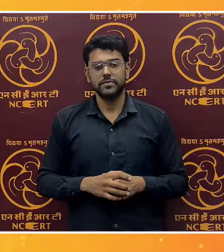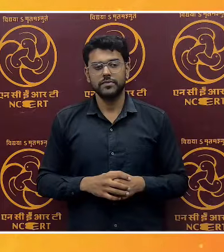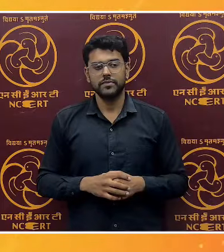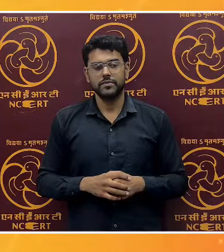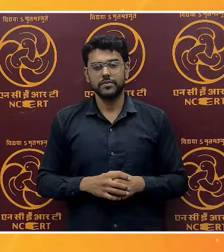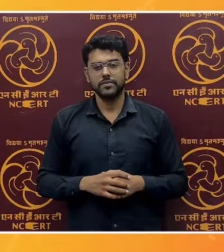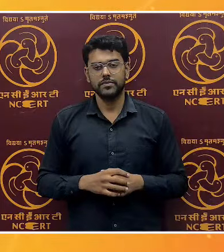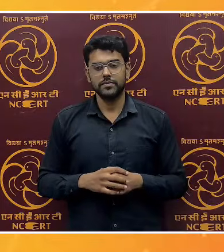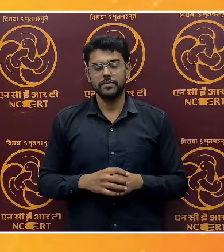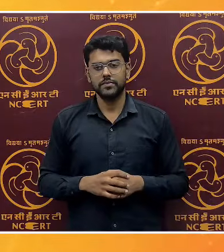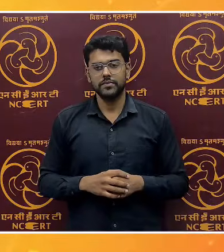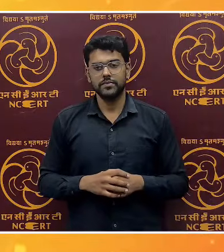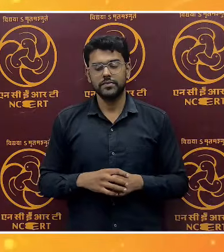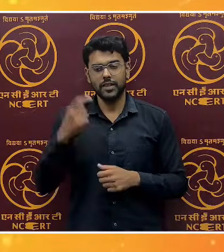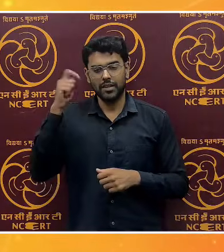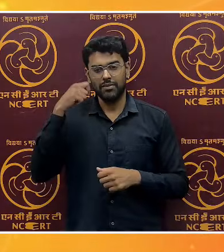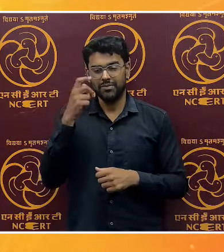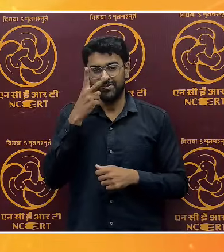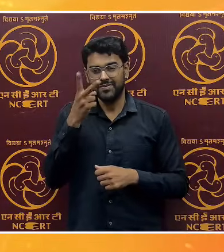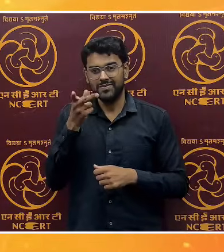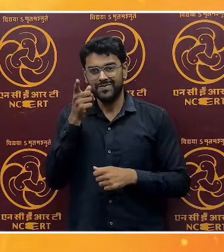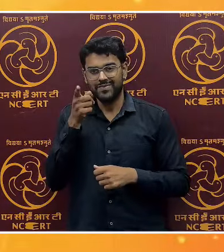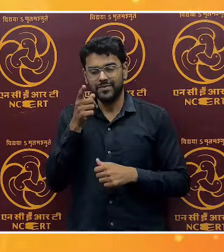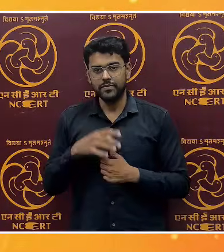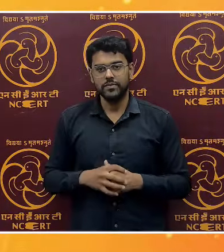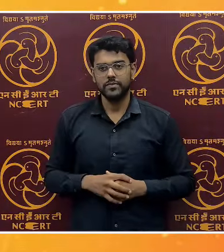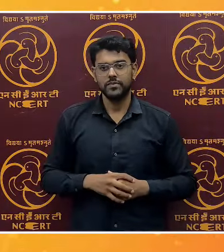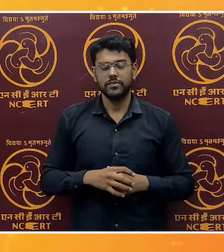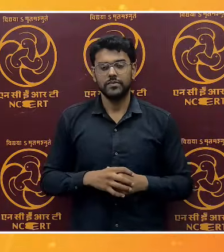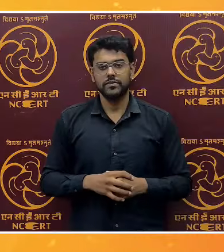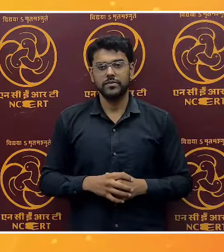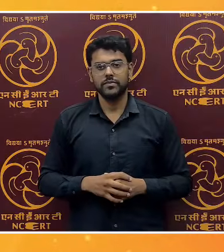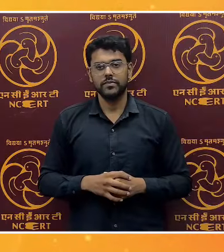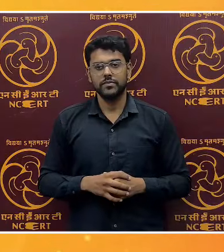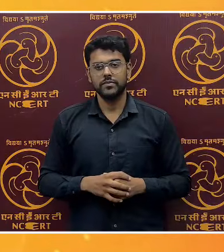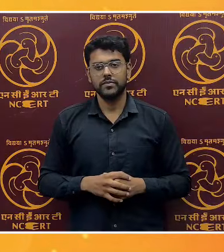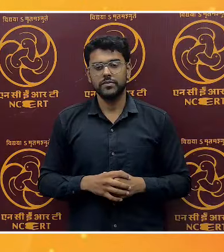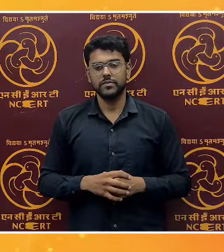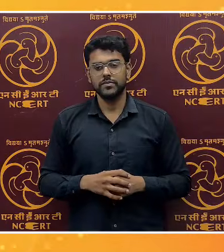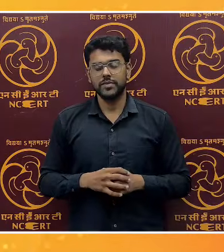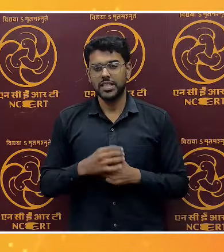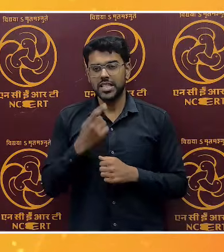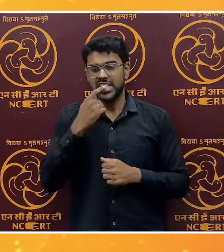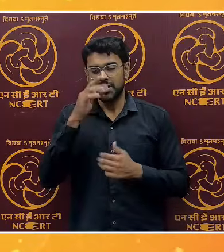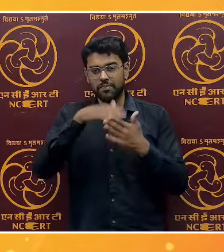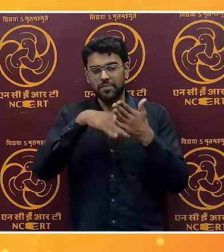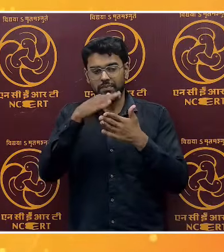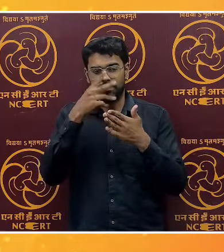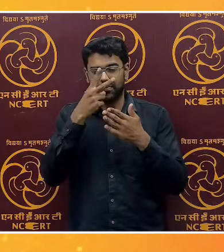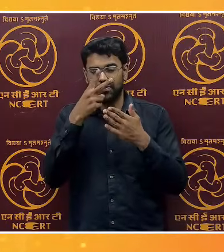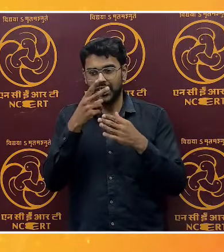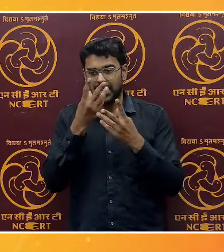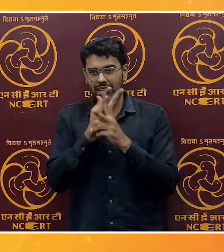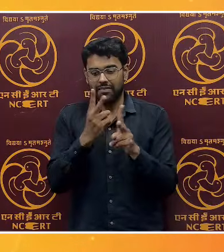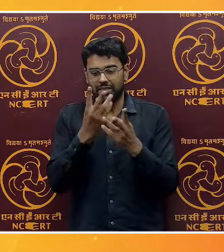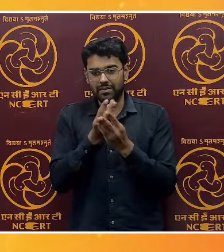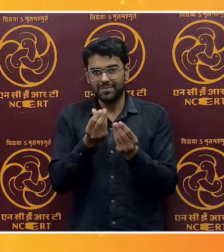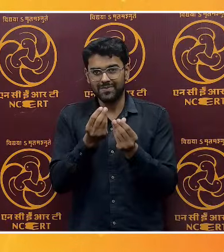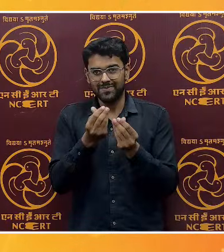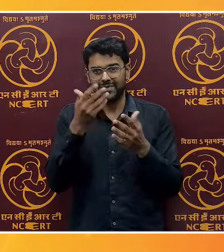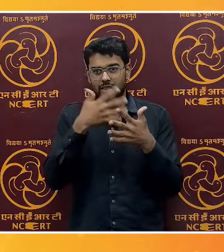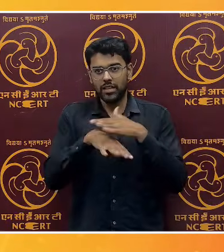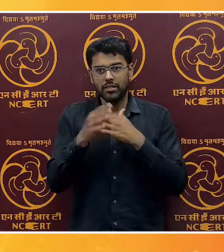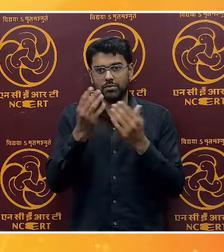ever seen the whitewash on the walls of your house or school? Do you know which material is used for